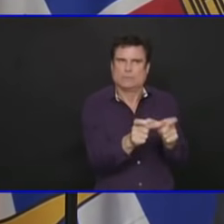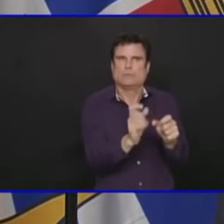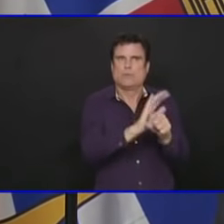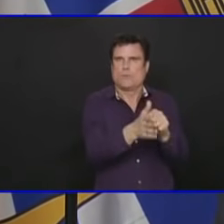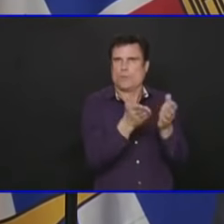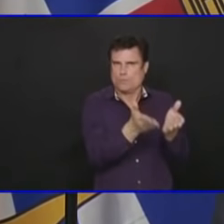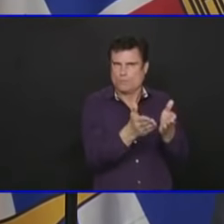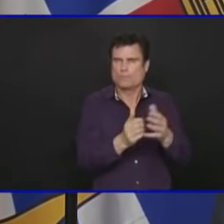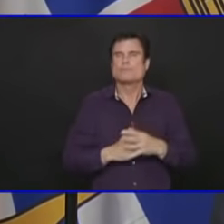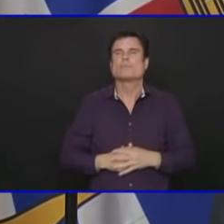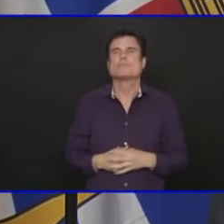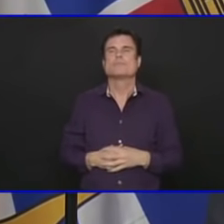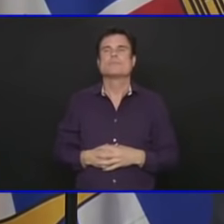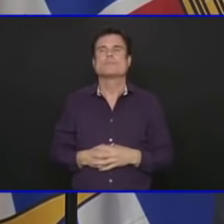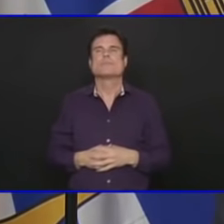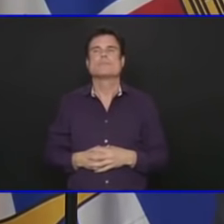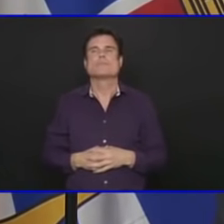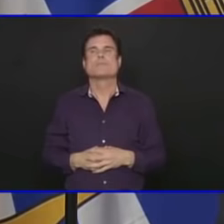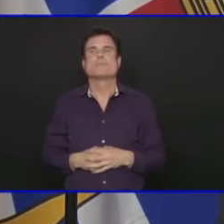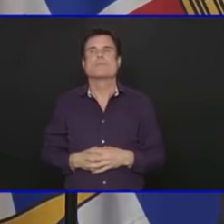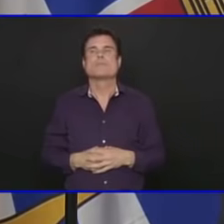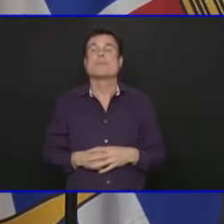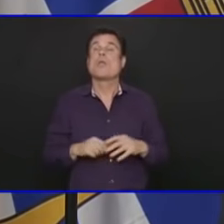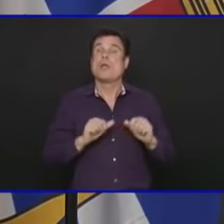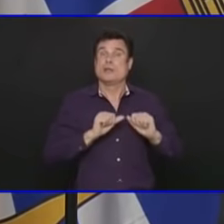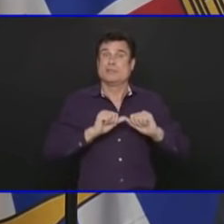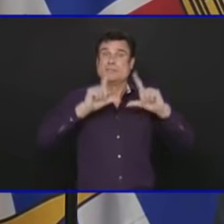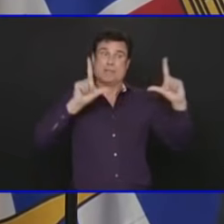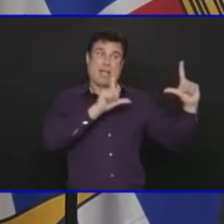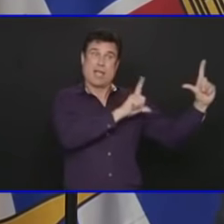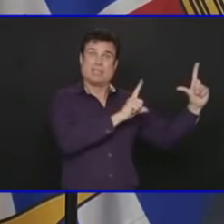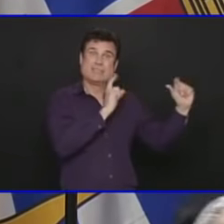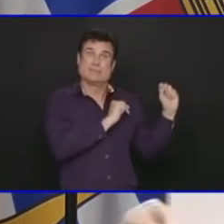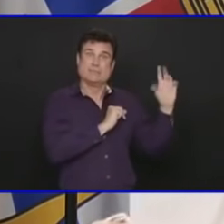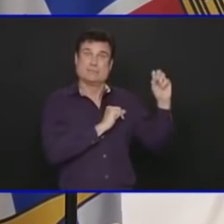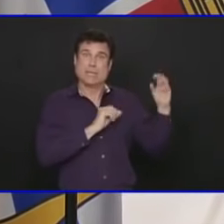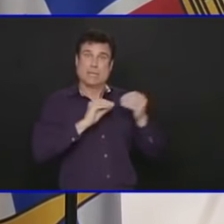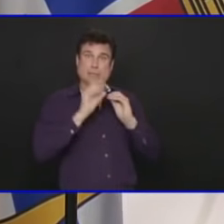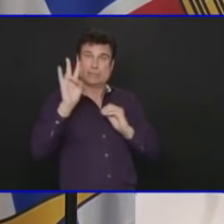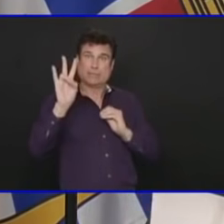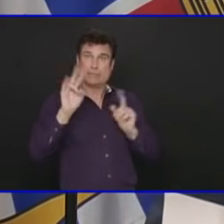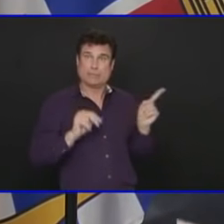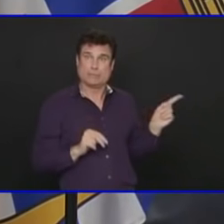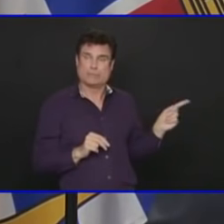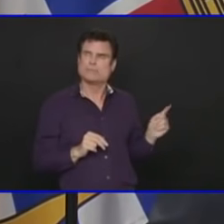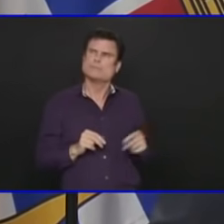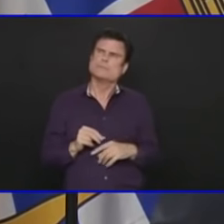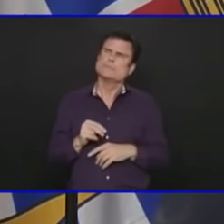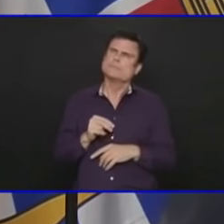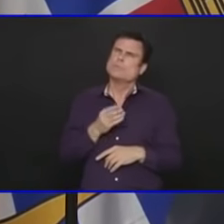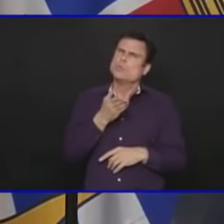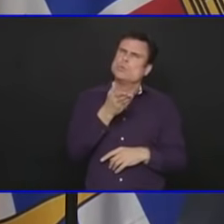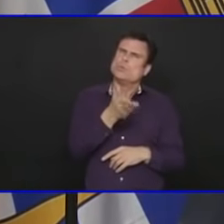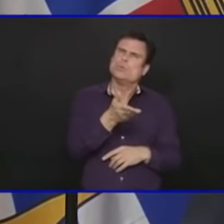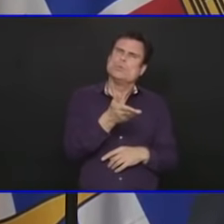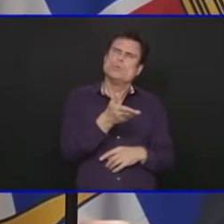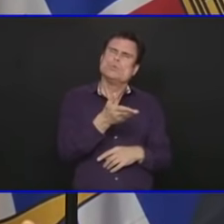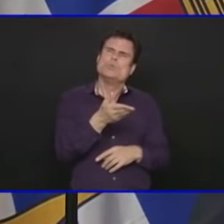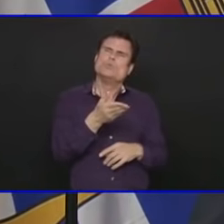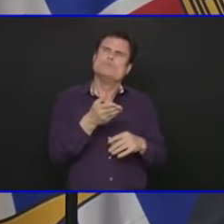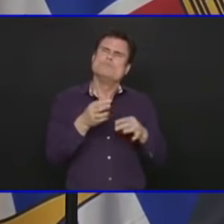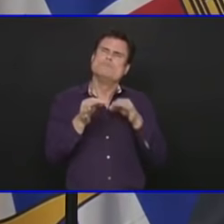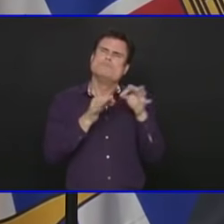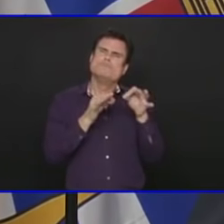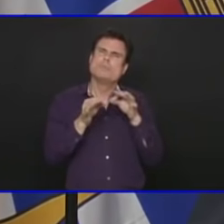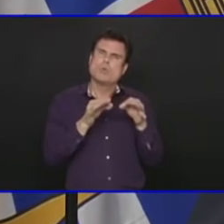factors. And I know you've touched on this before about what are the key chronic conditions that